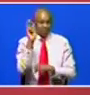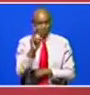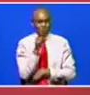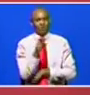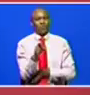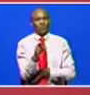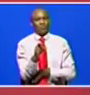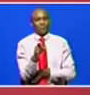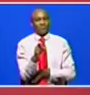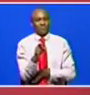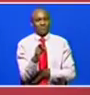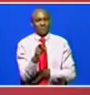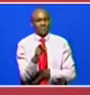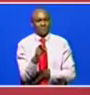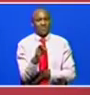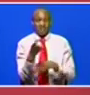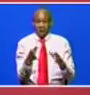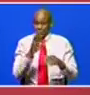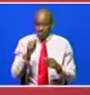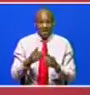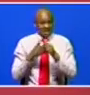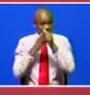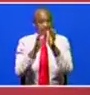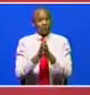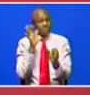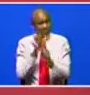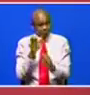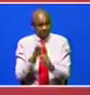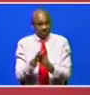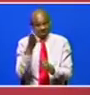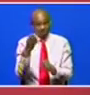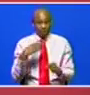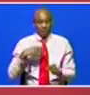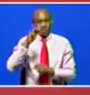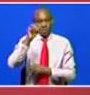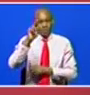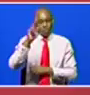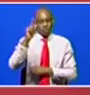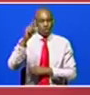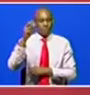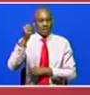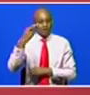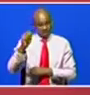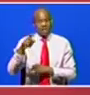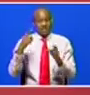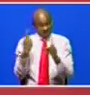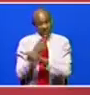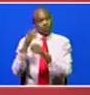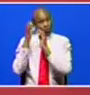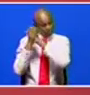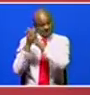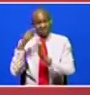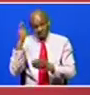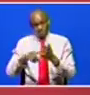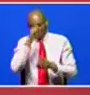Uhuru Kenyatta's re-election, led by leaders of majority in the Senate, Kipchumba Murkomen. A section of Jubilee MPs say they respect